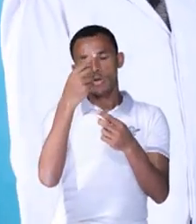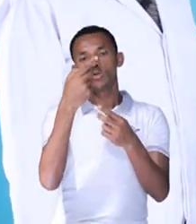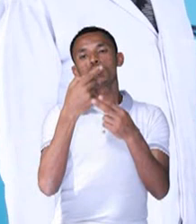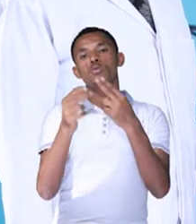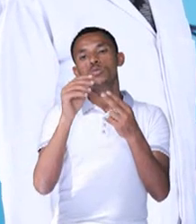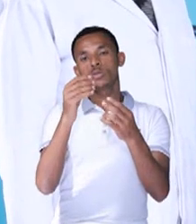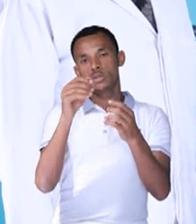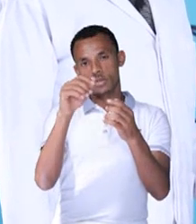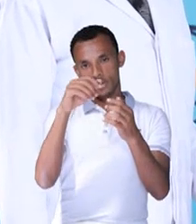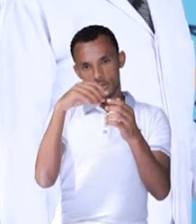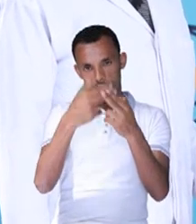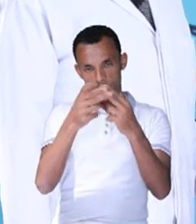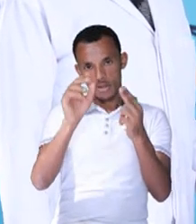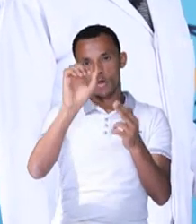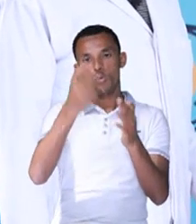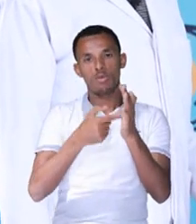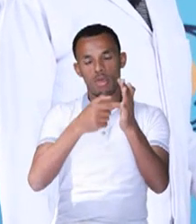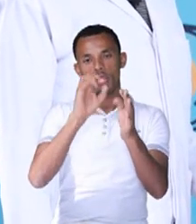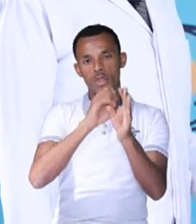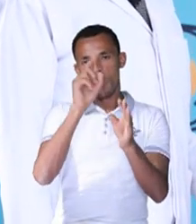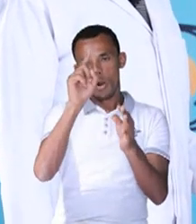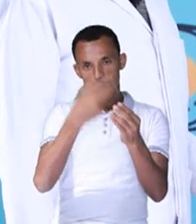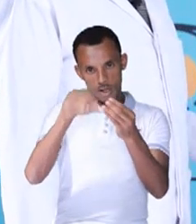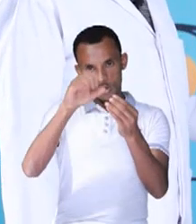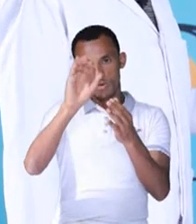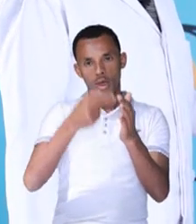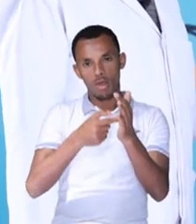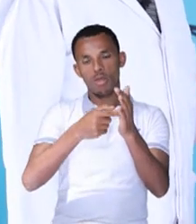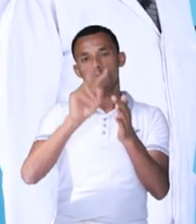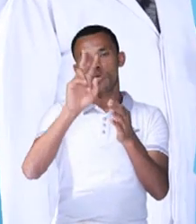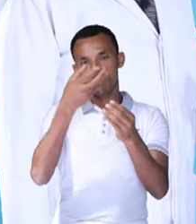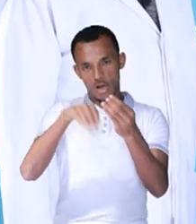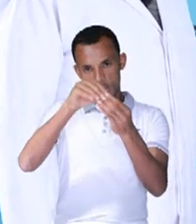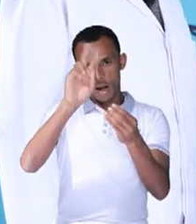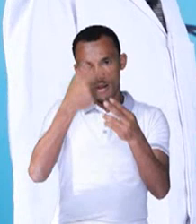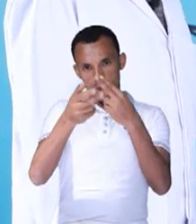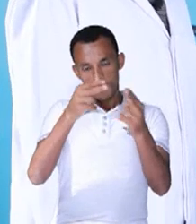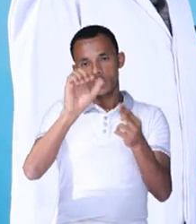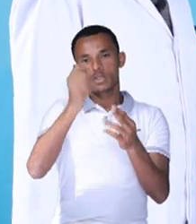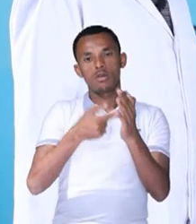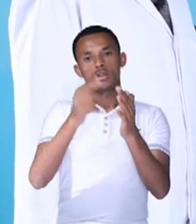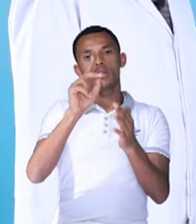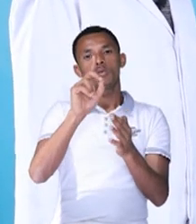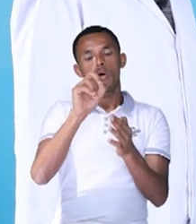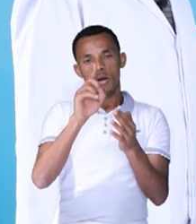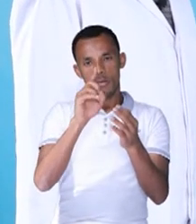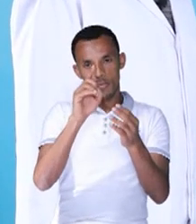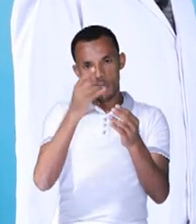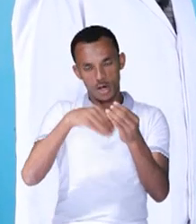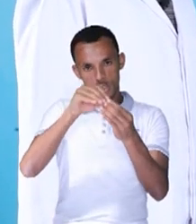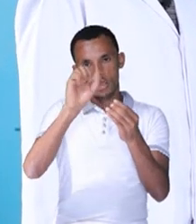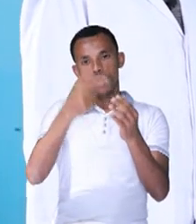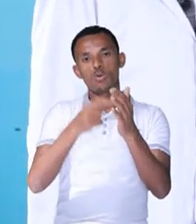1 plus theta 2 plus I times sin theta 1 plus theta 2. The modulus of the product, it is the product